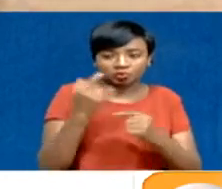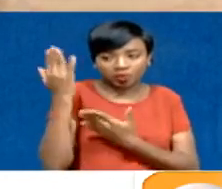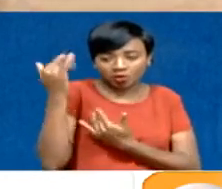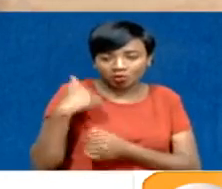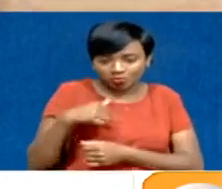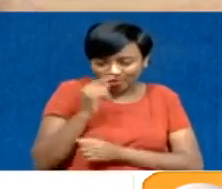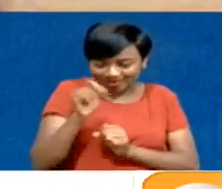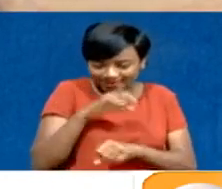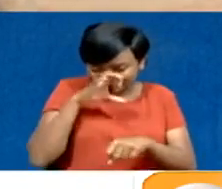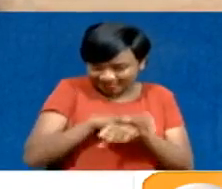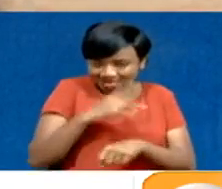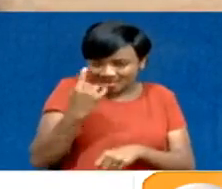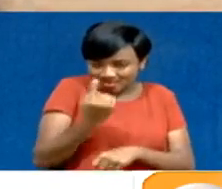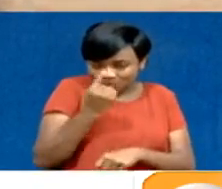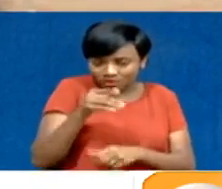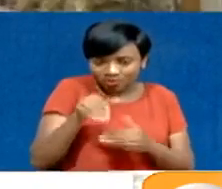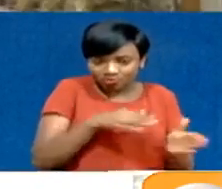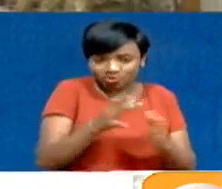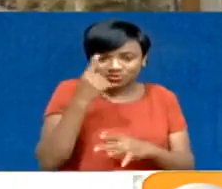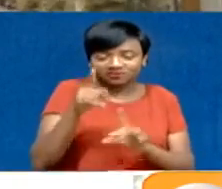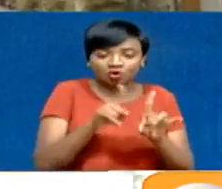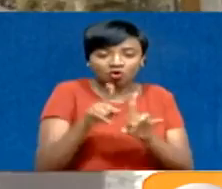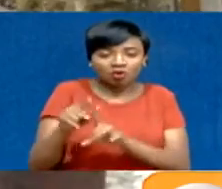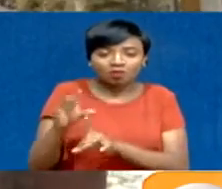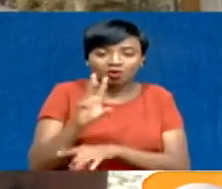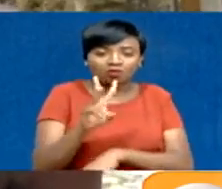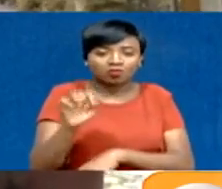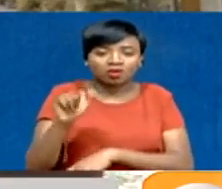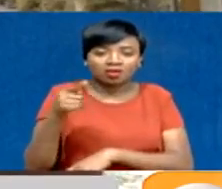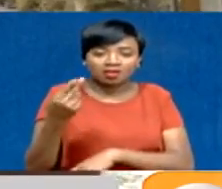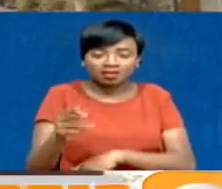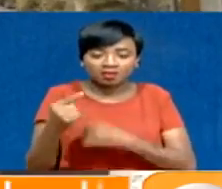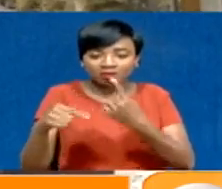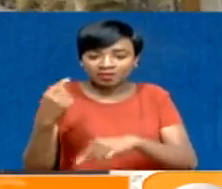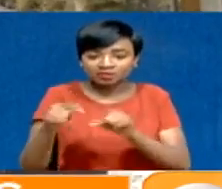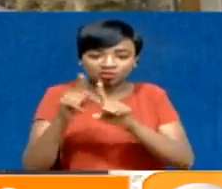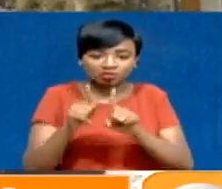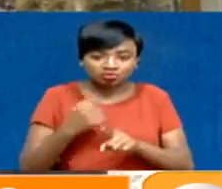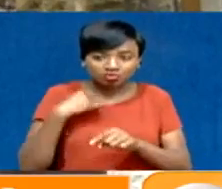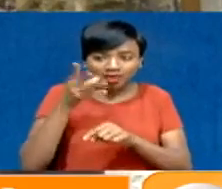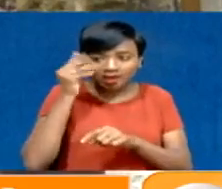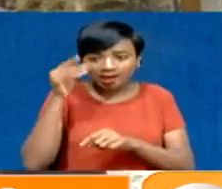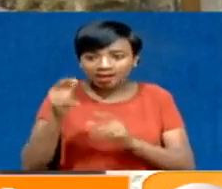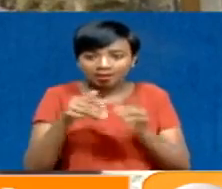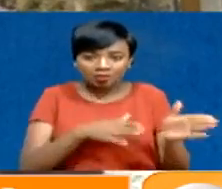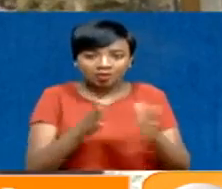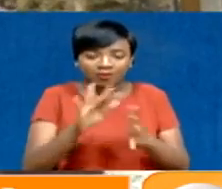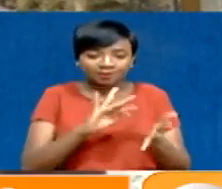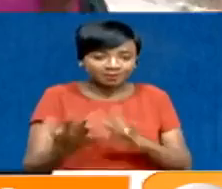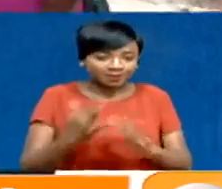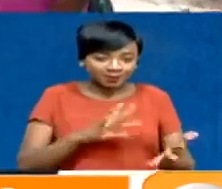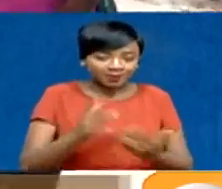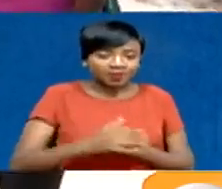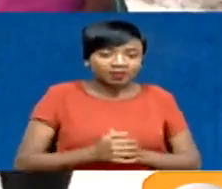slot that is available for Commonwealth Games. So zaidi tulikuwa tunazingatia techniques zile za beach ambazo tunacheza nazo, ambazo reception iko